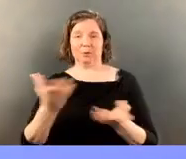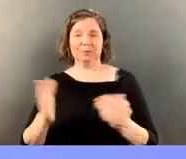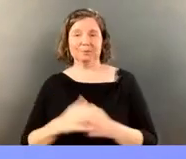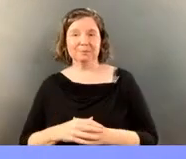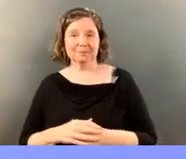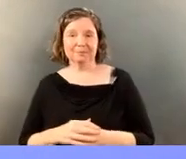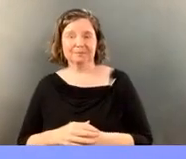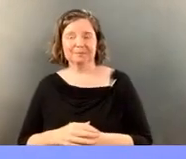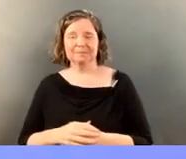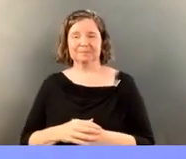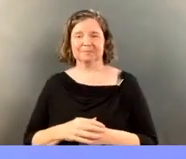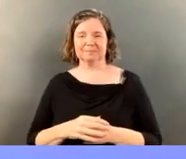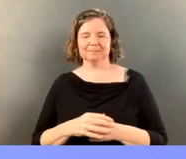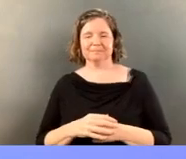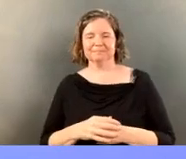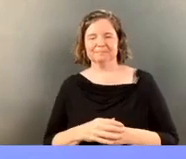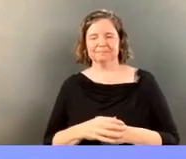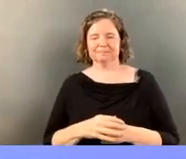to do this song together.